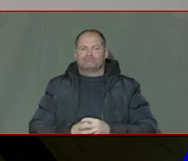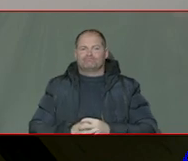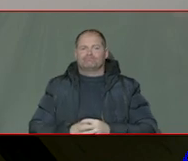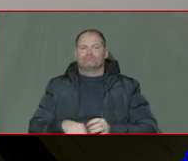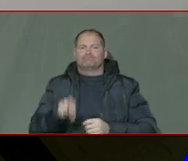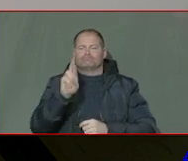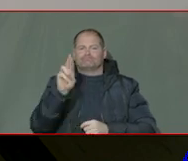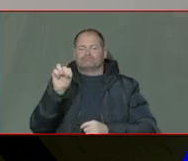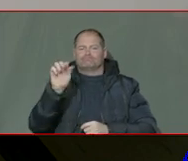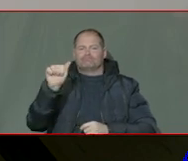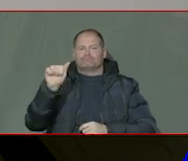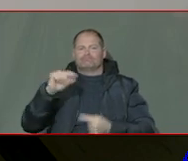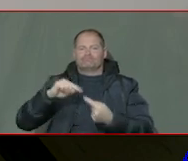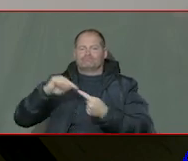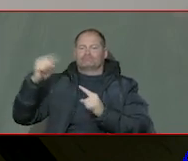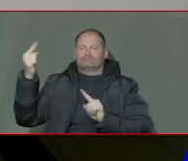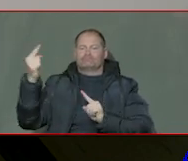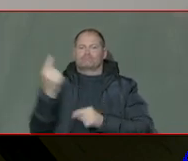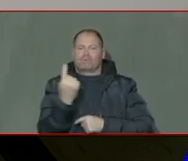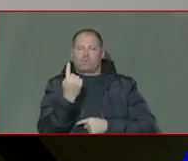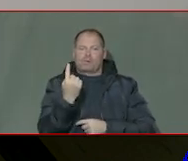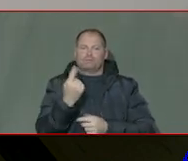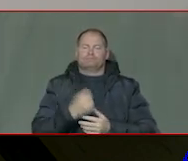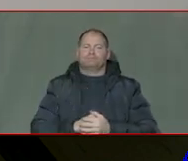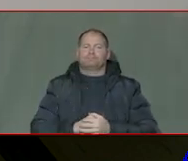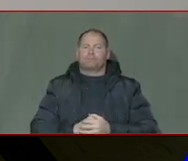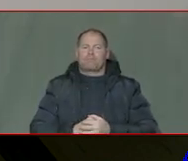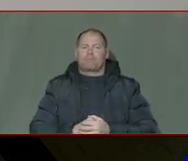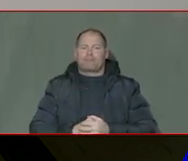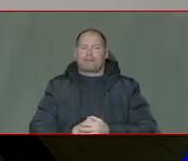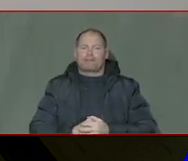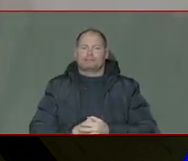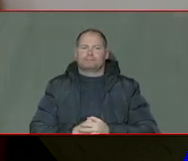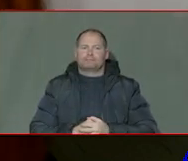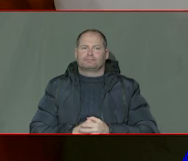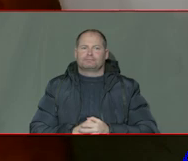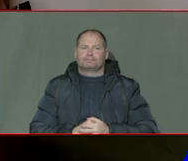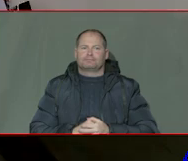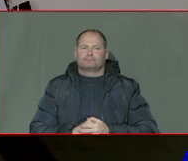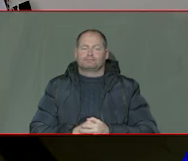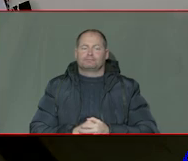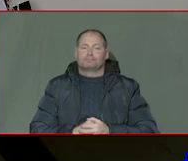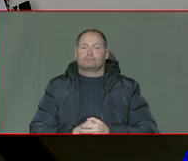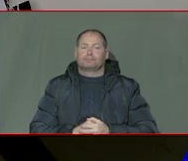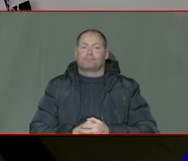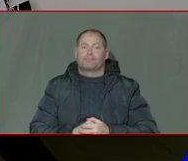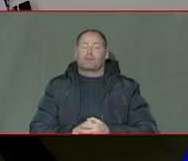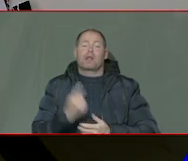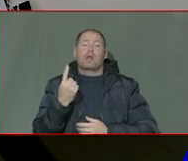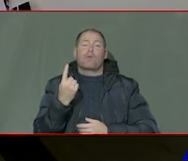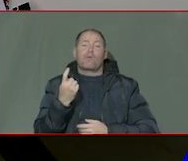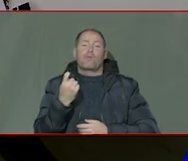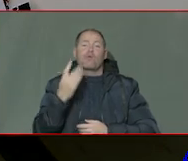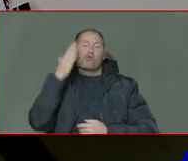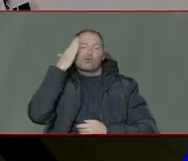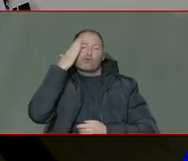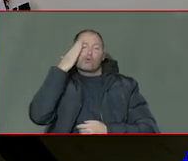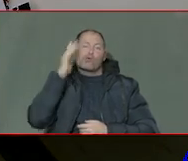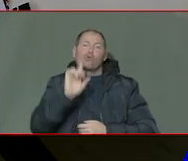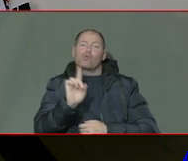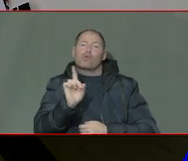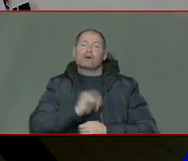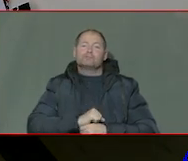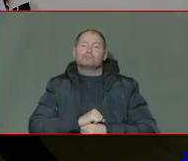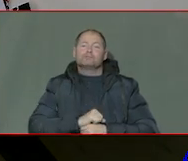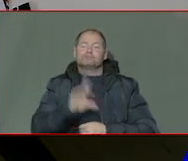RNA is single-stranded. Are we good with that, ladies and gentlemen? Another thing that we must know, since in